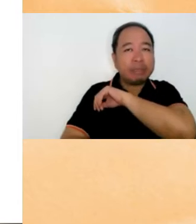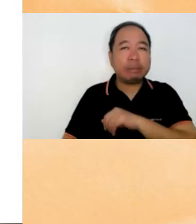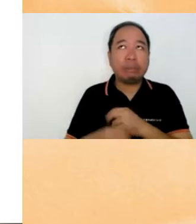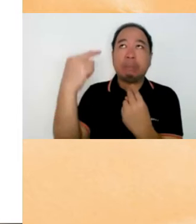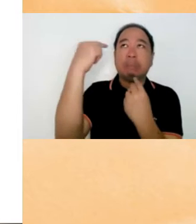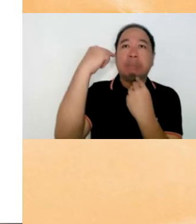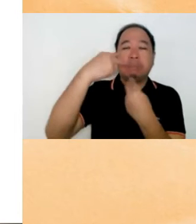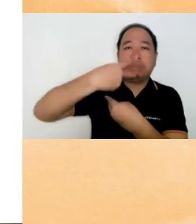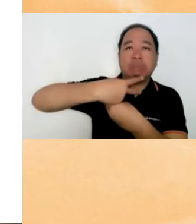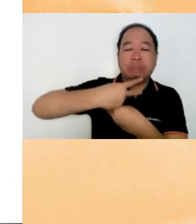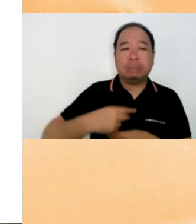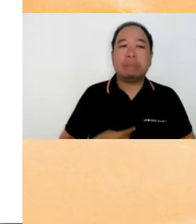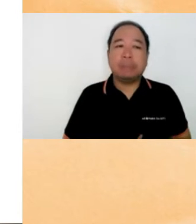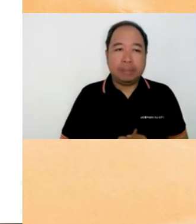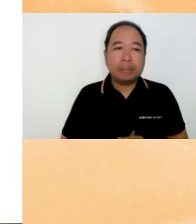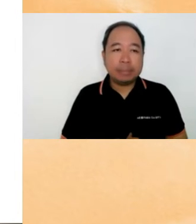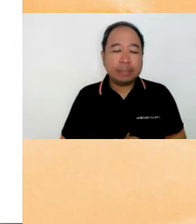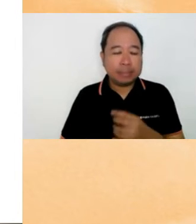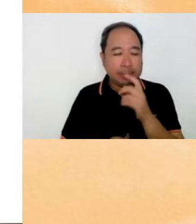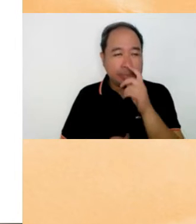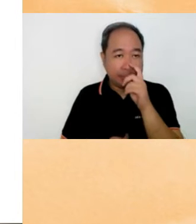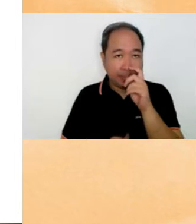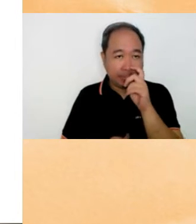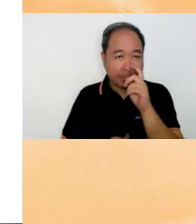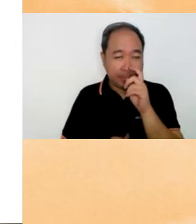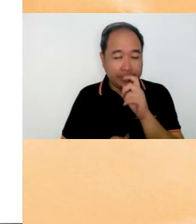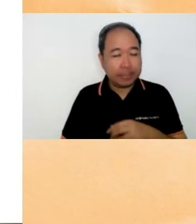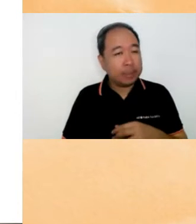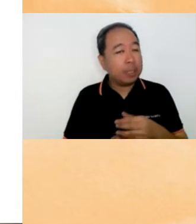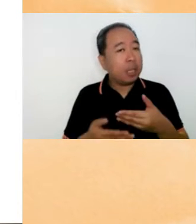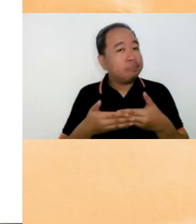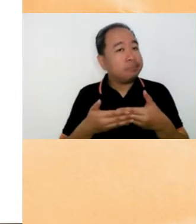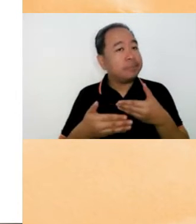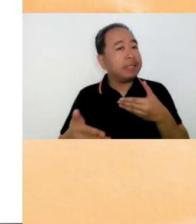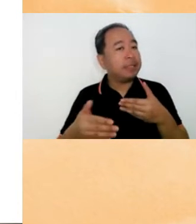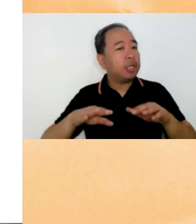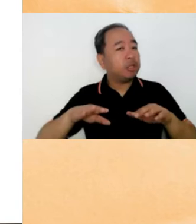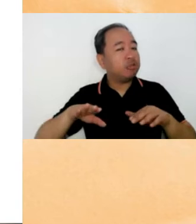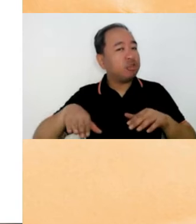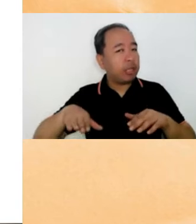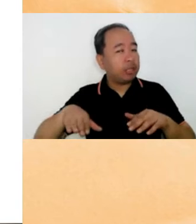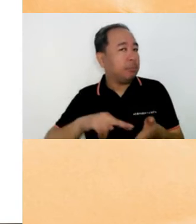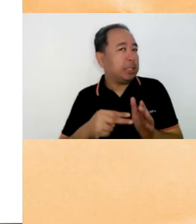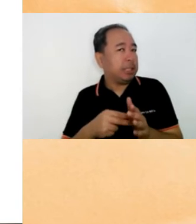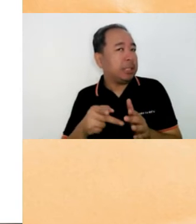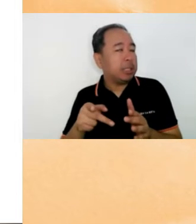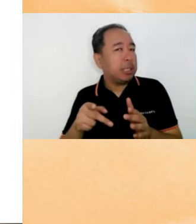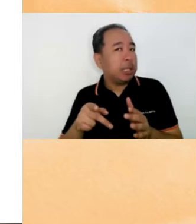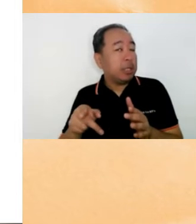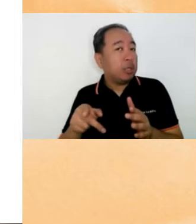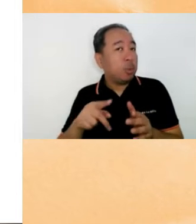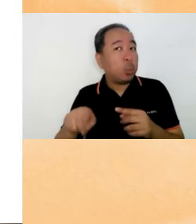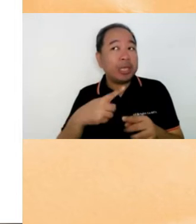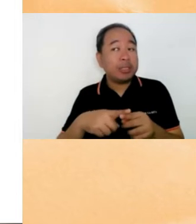Late childhood. This is a time when the child is in school. He is with same age peers. He